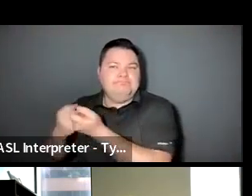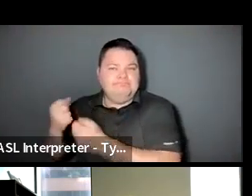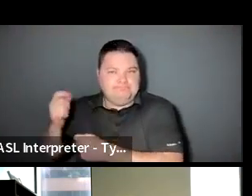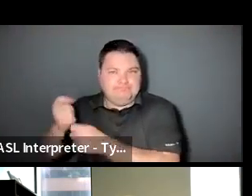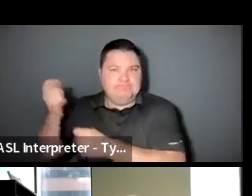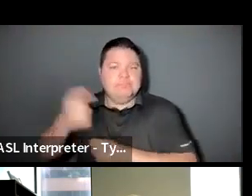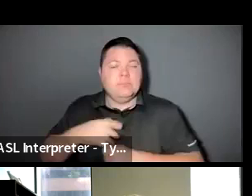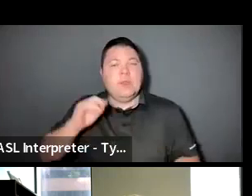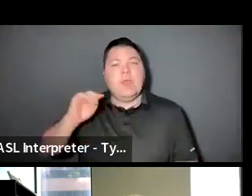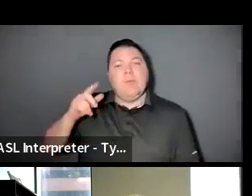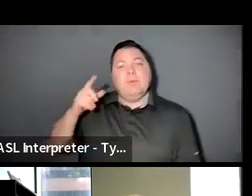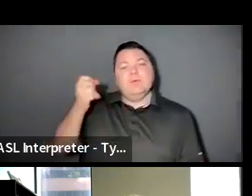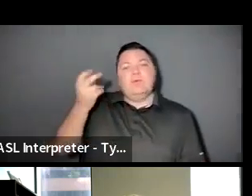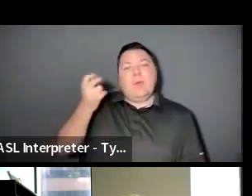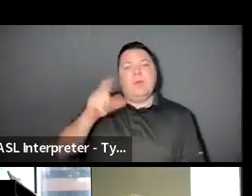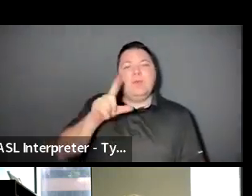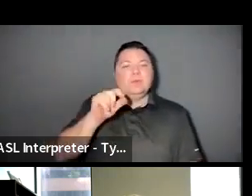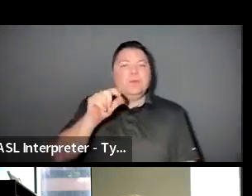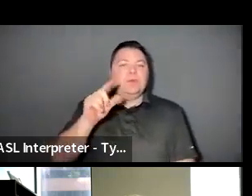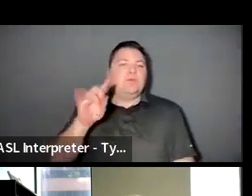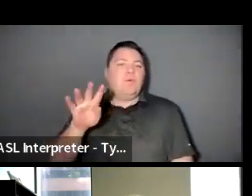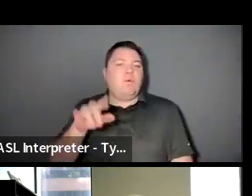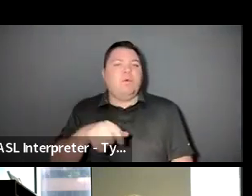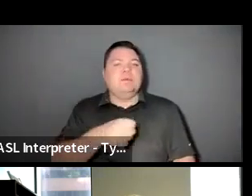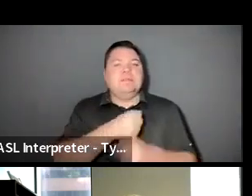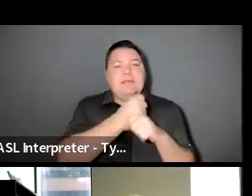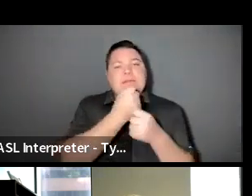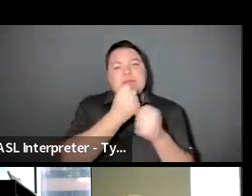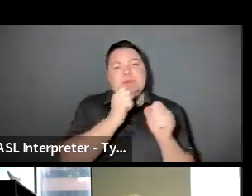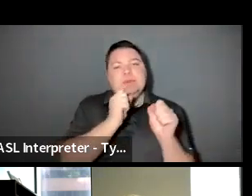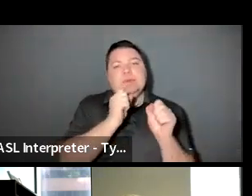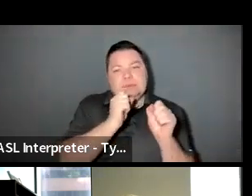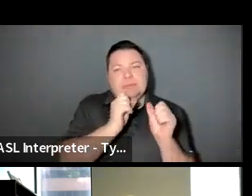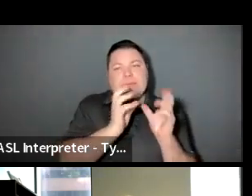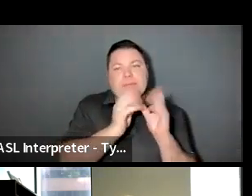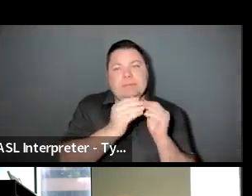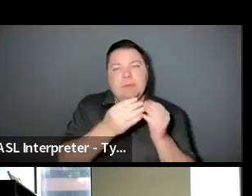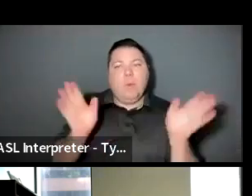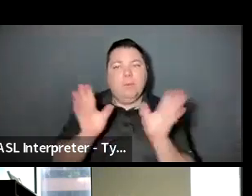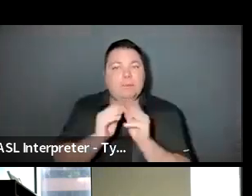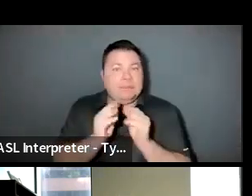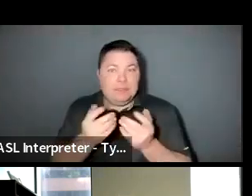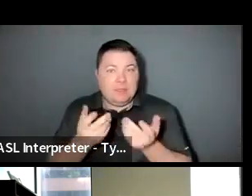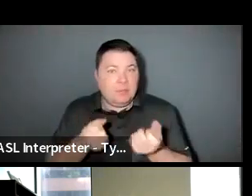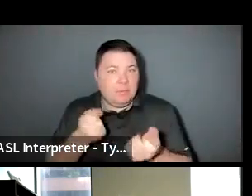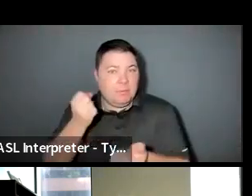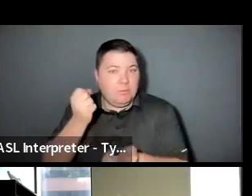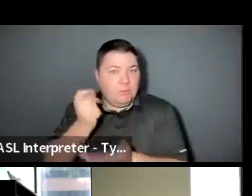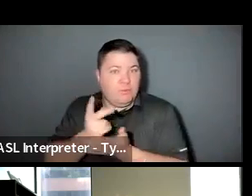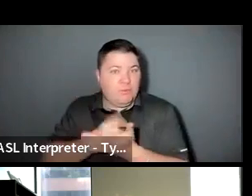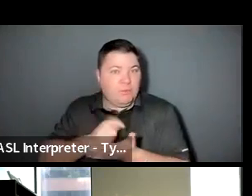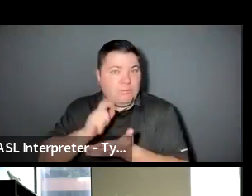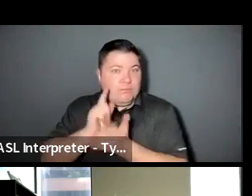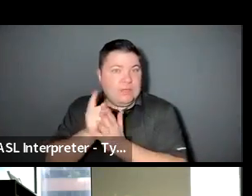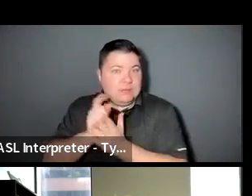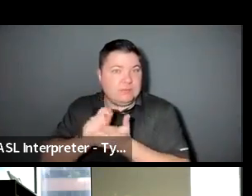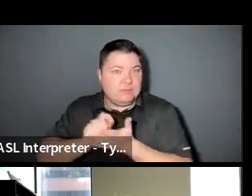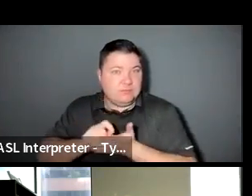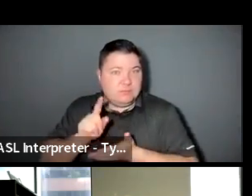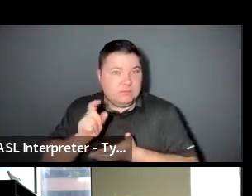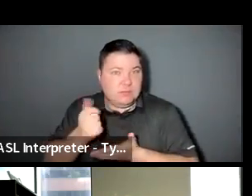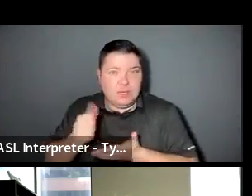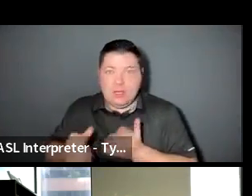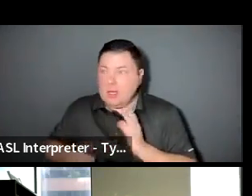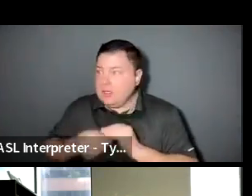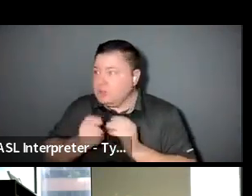April 12th, 2024, Safety Security Committee open meeting. Is there any additions or corrections? Hearing